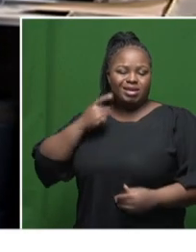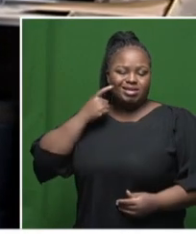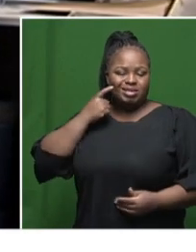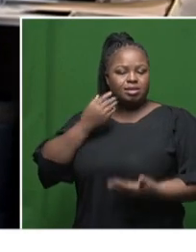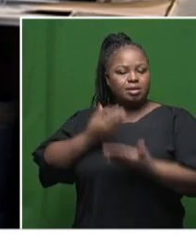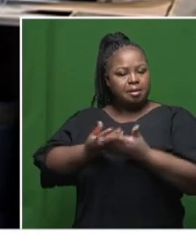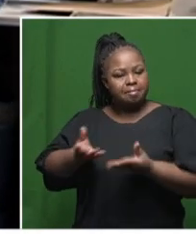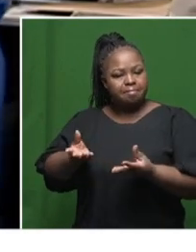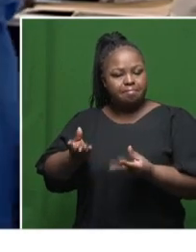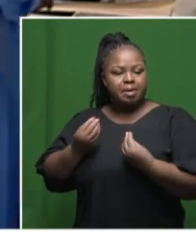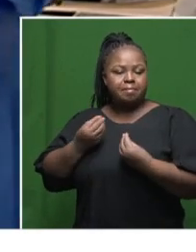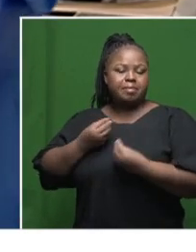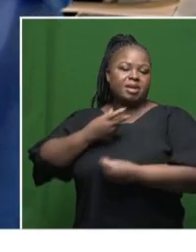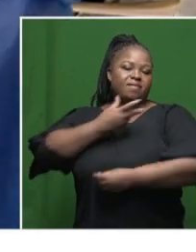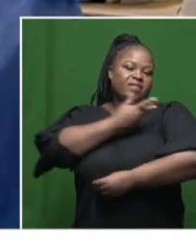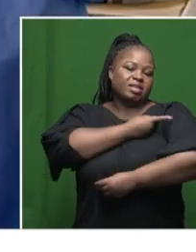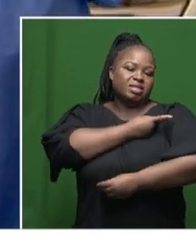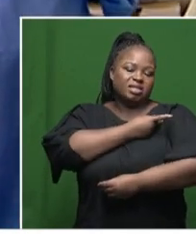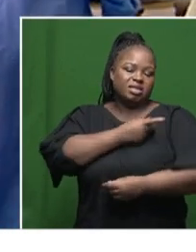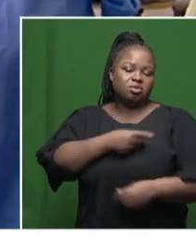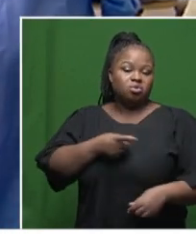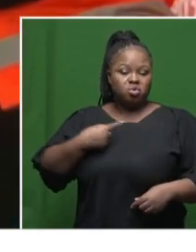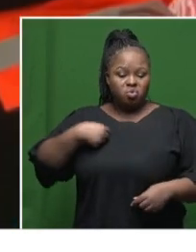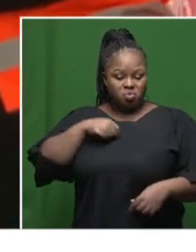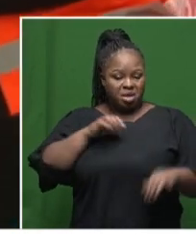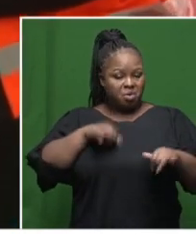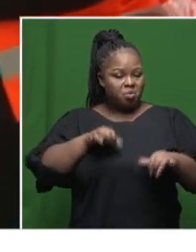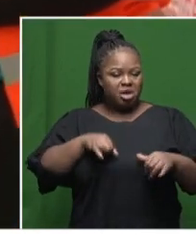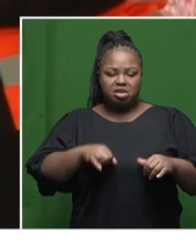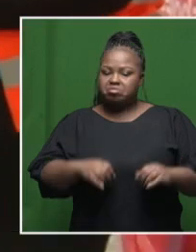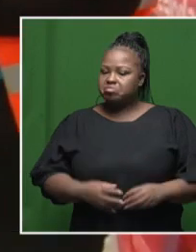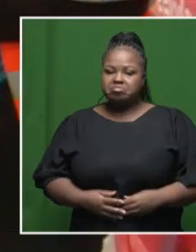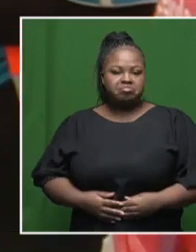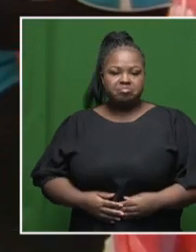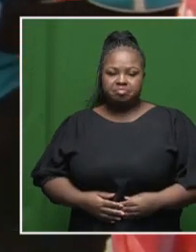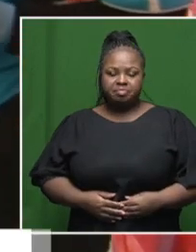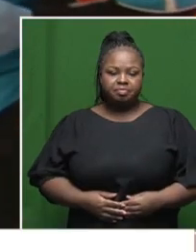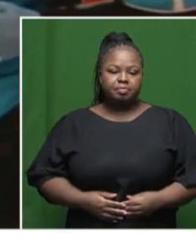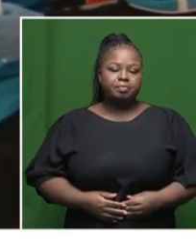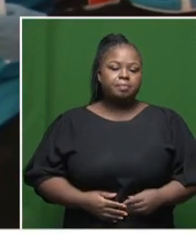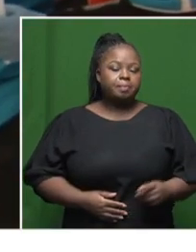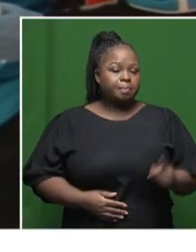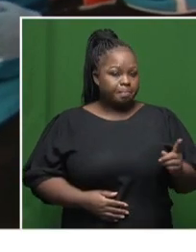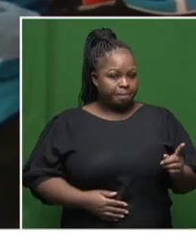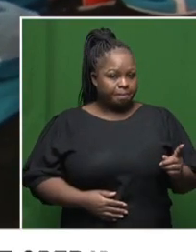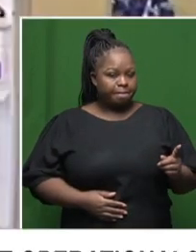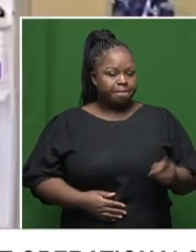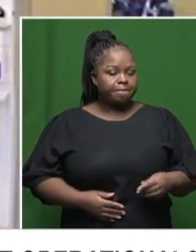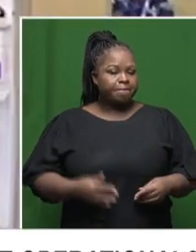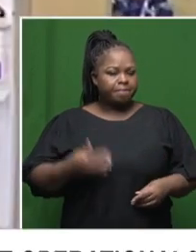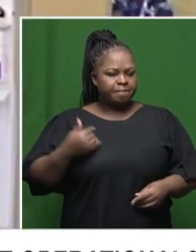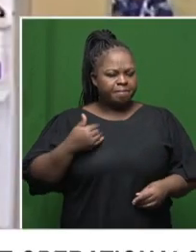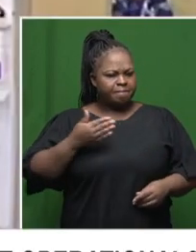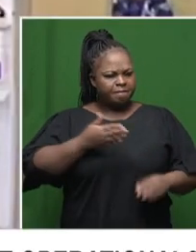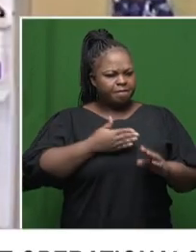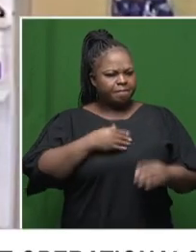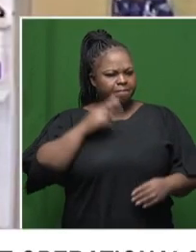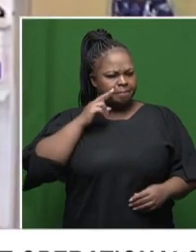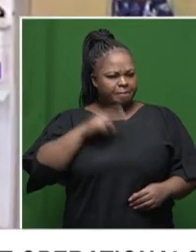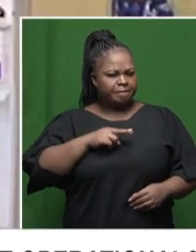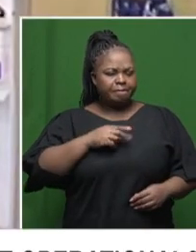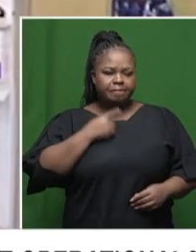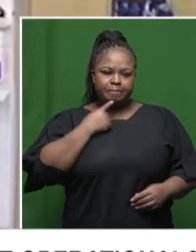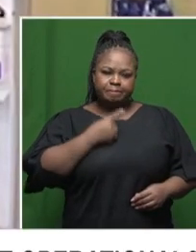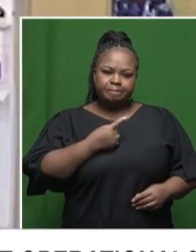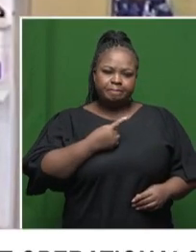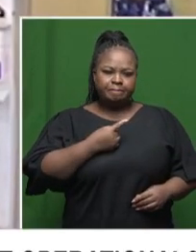vaccine instead of them coming to our vaccine site. Yeah, but just to sort of, I had a quick look here. So basically only